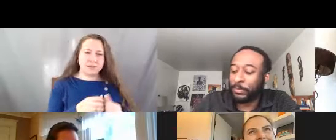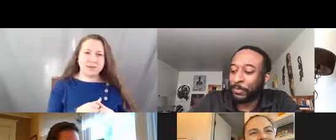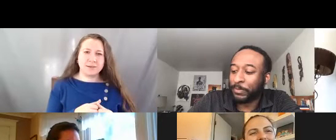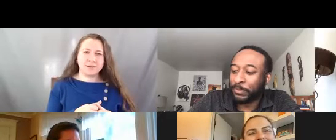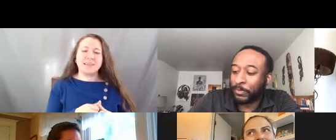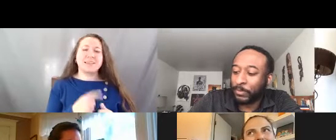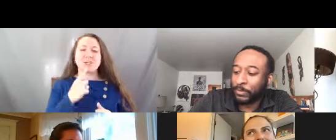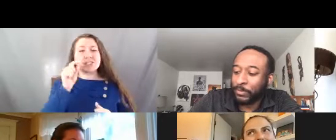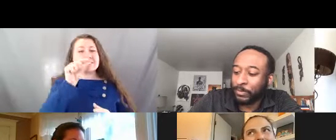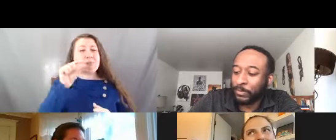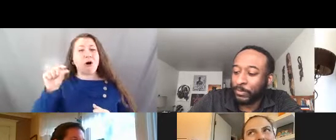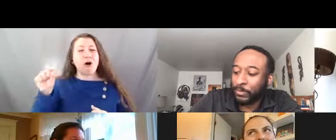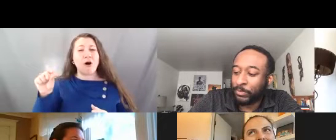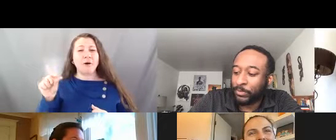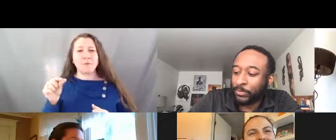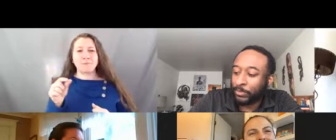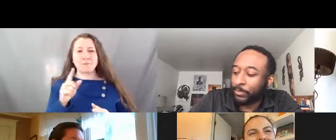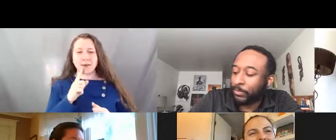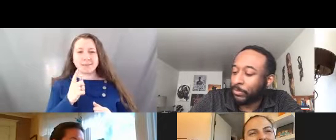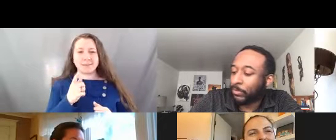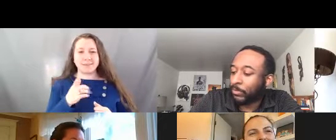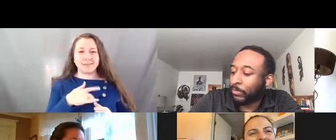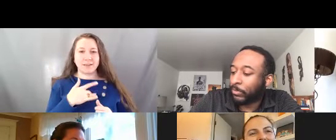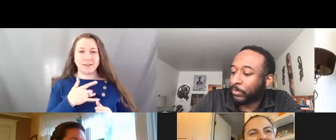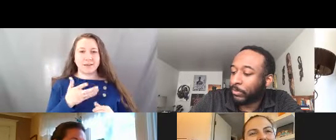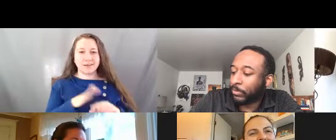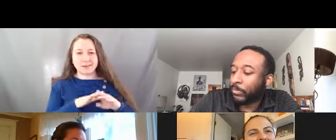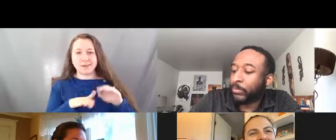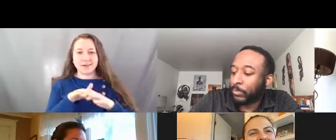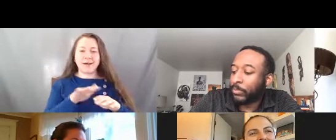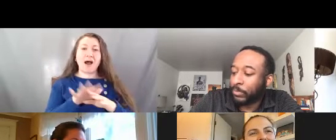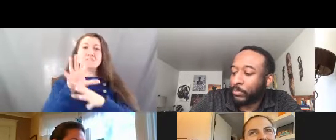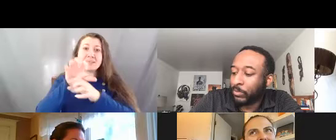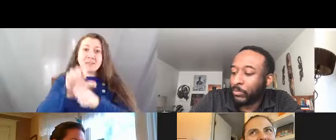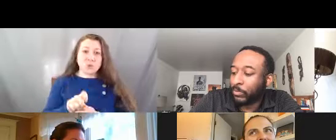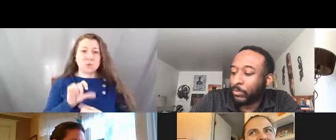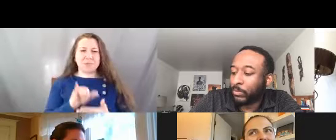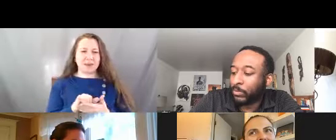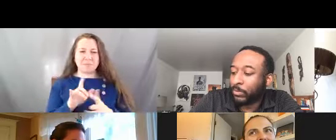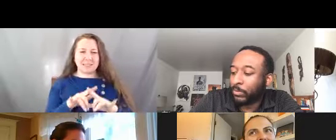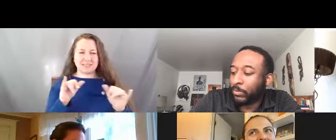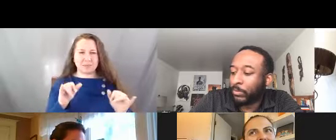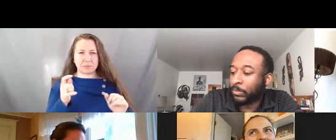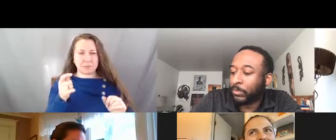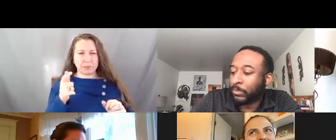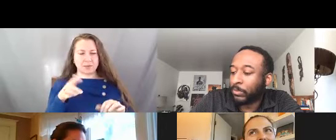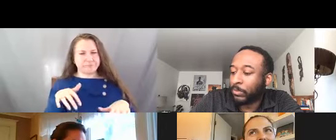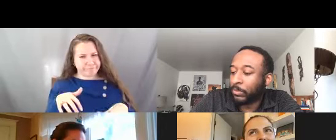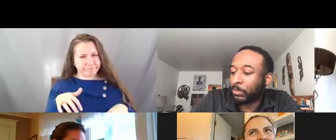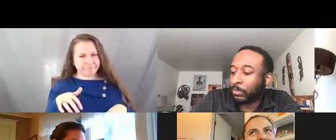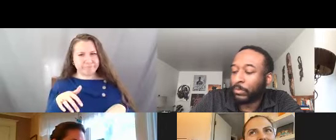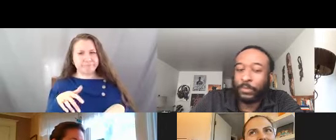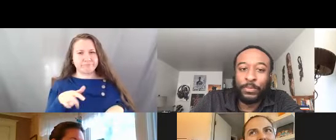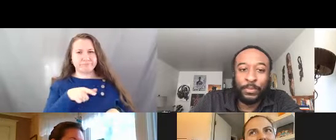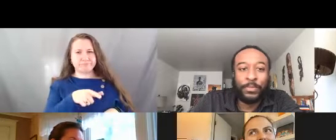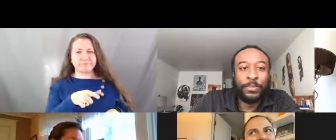small things, they kind of build up, but it was like I was trying to get used to it. But it was kind of shocking to me, like how things just close pretty